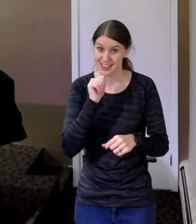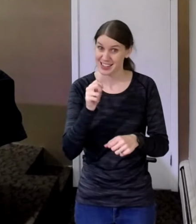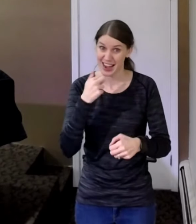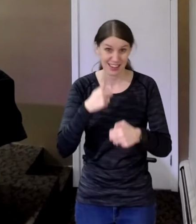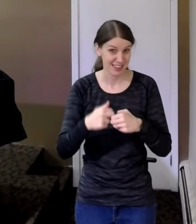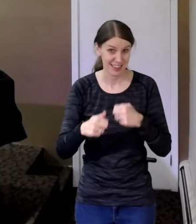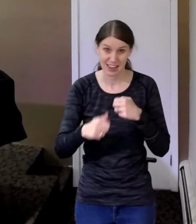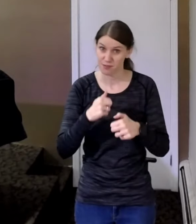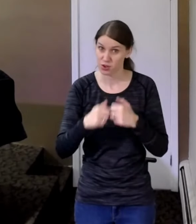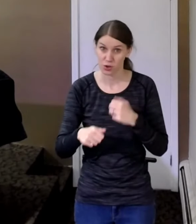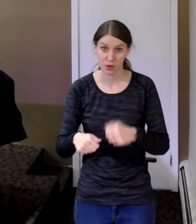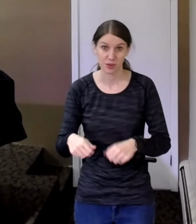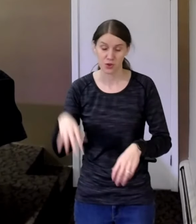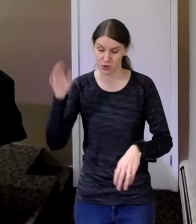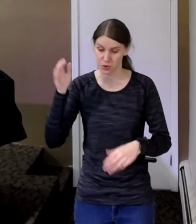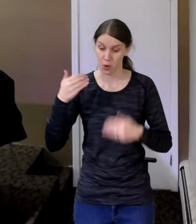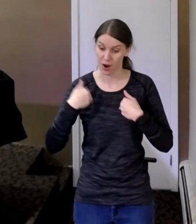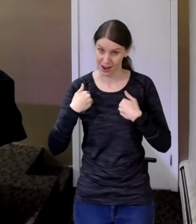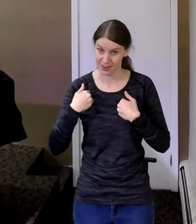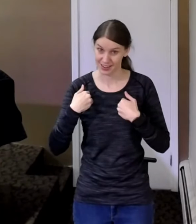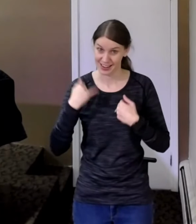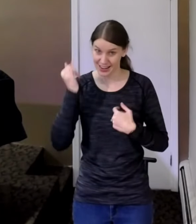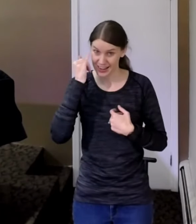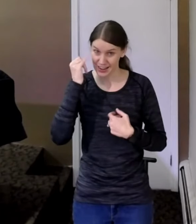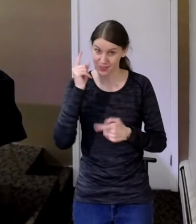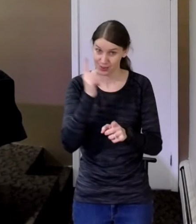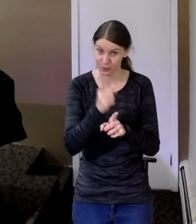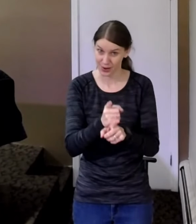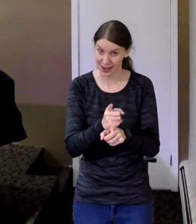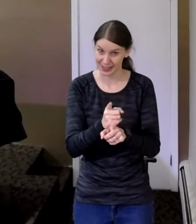done right, is it?